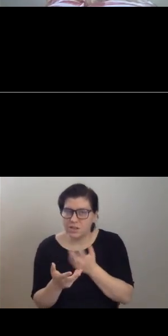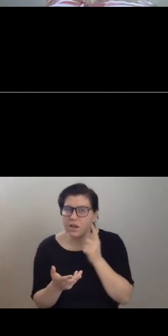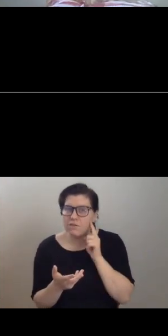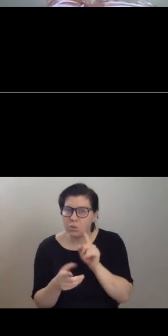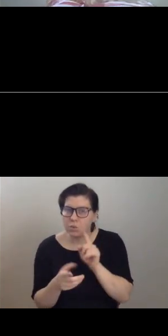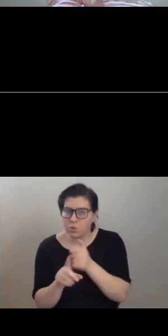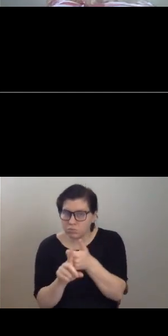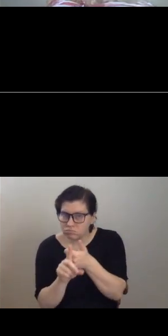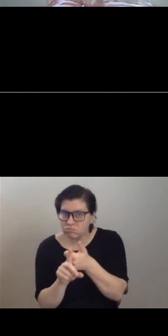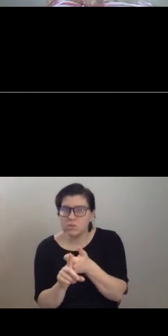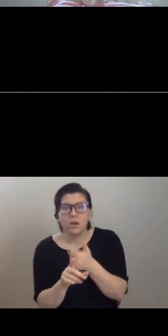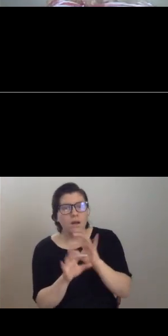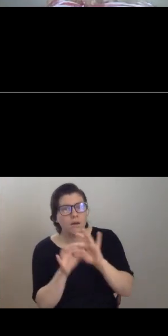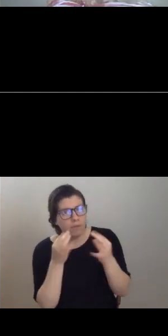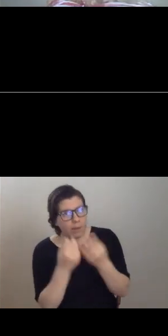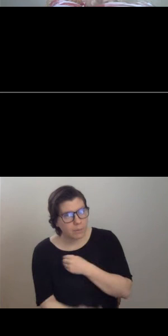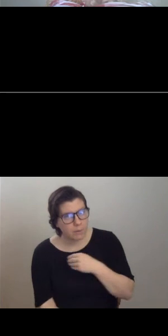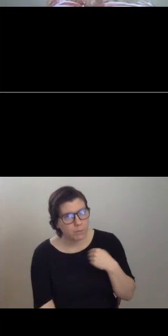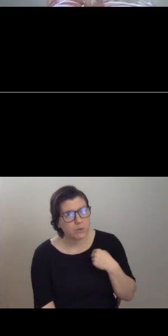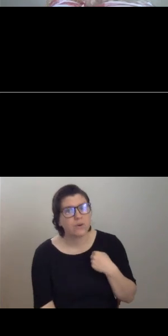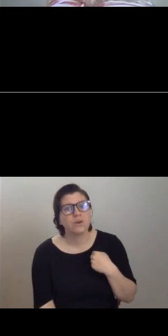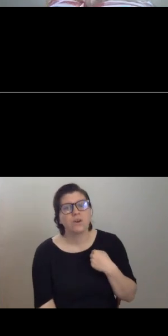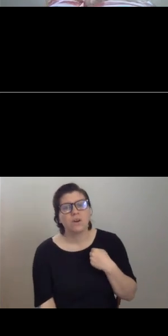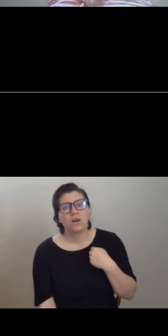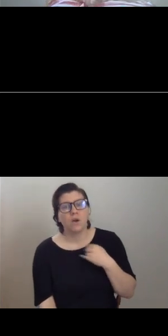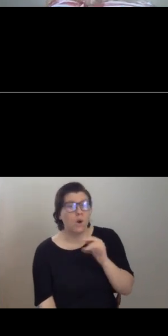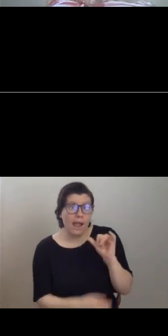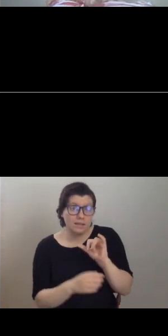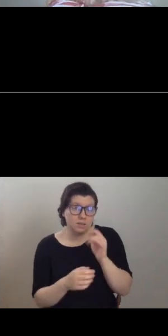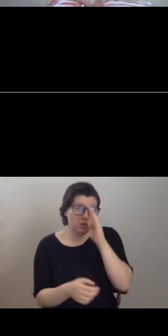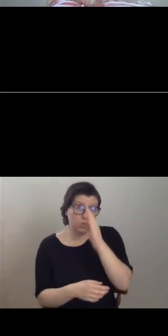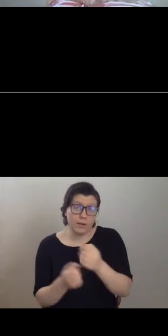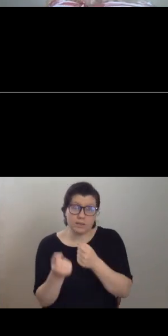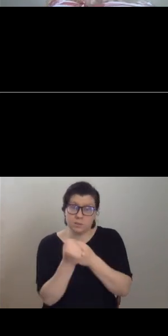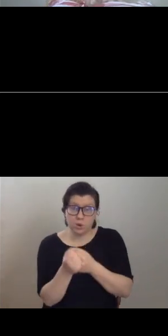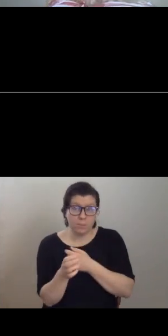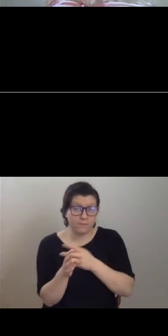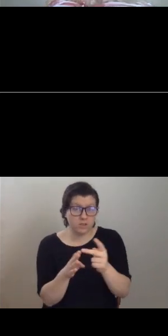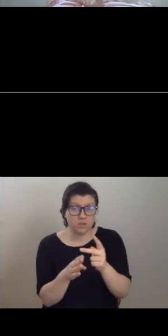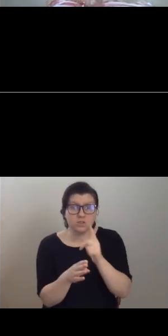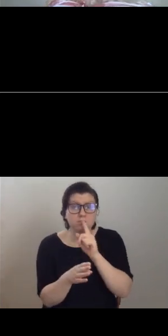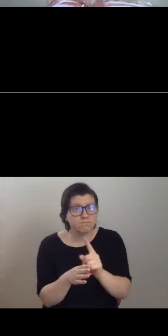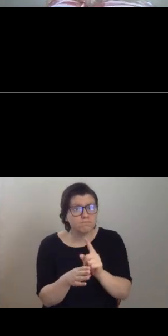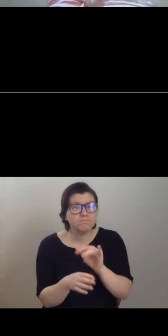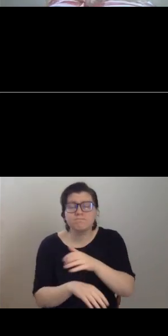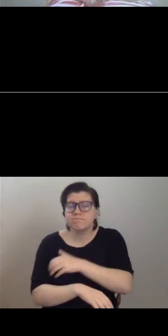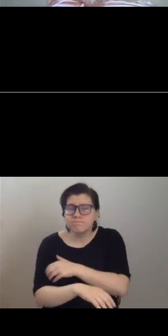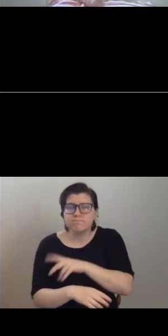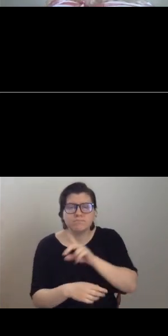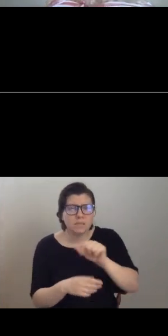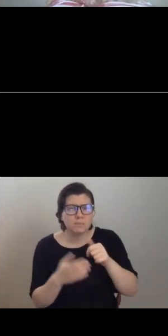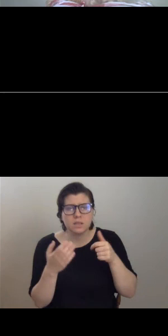yourself or a family member or as direct support professionals to make sure the power of the disability vote